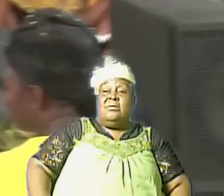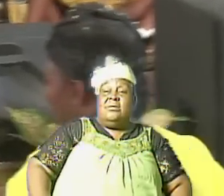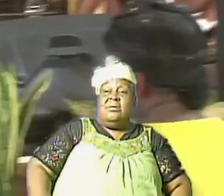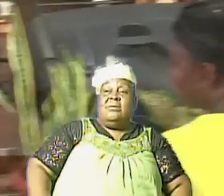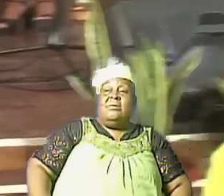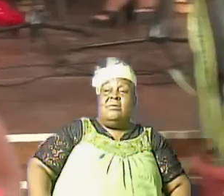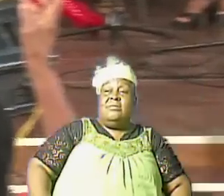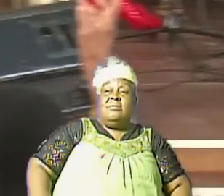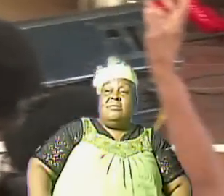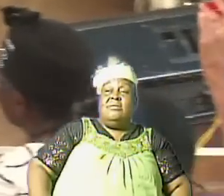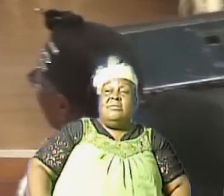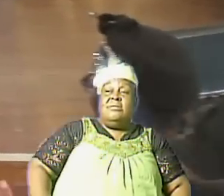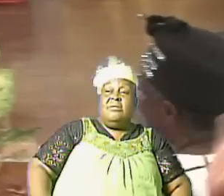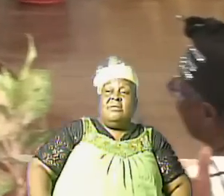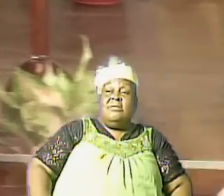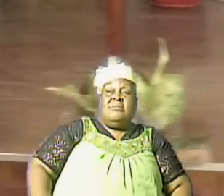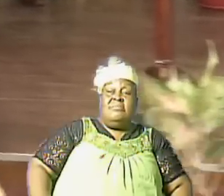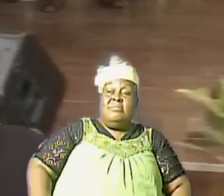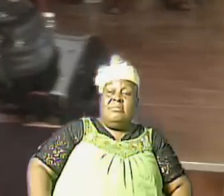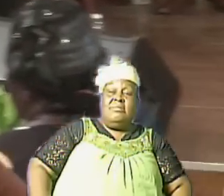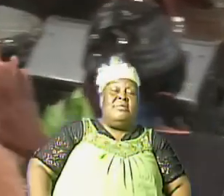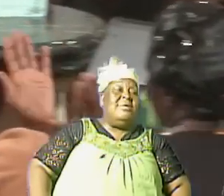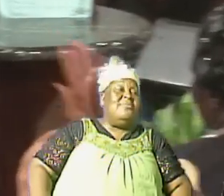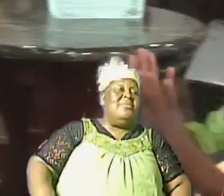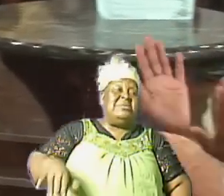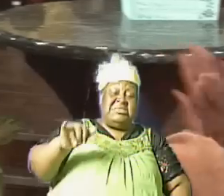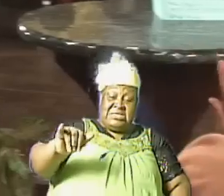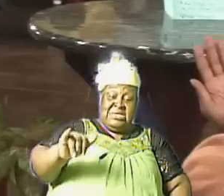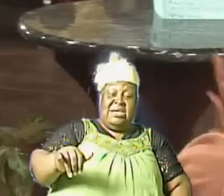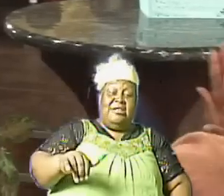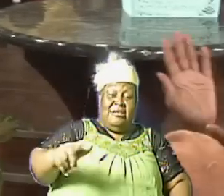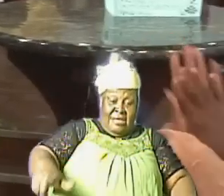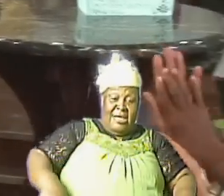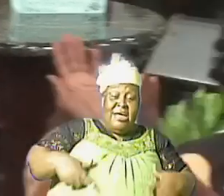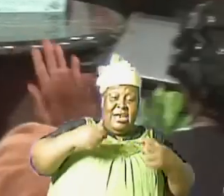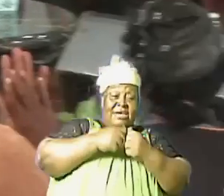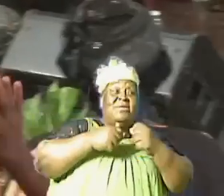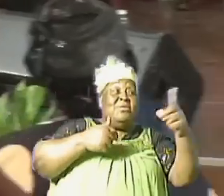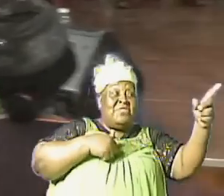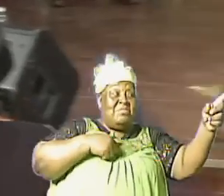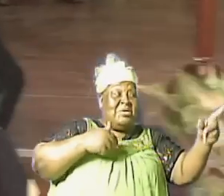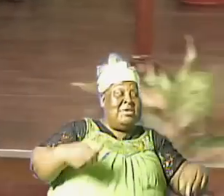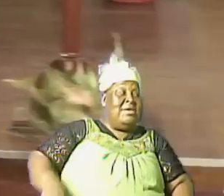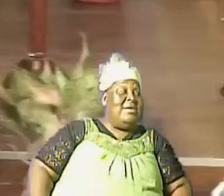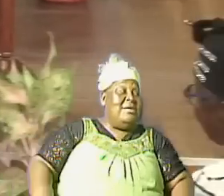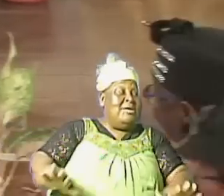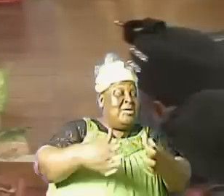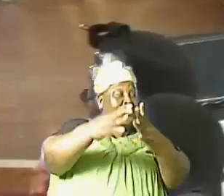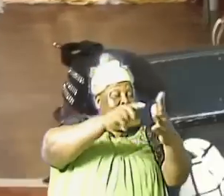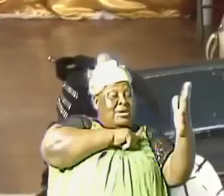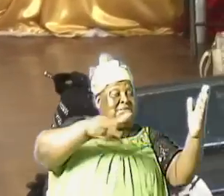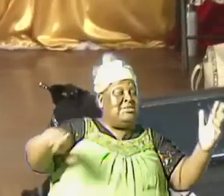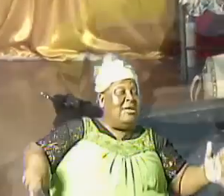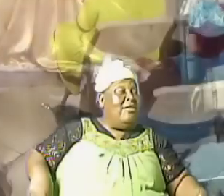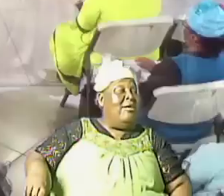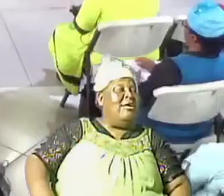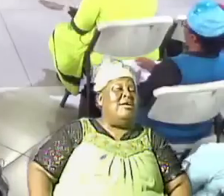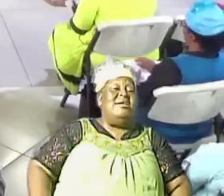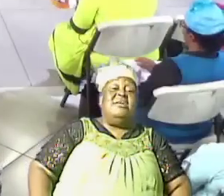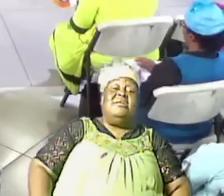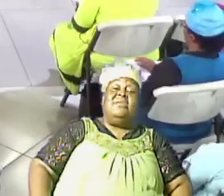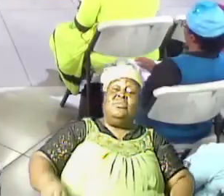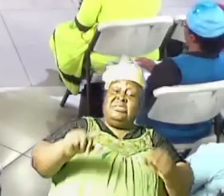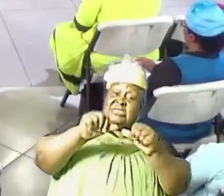still there. Hallelujah. She was still there. Hallelujah. Praise the Lord. So they